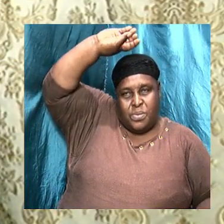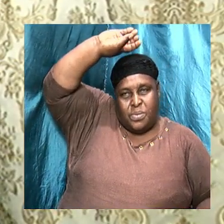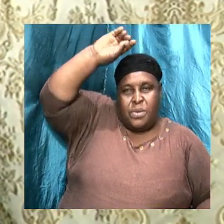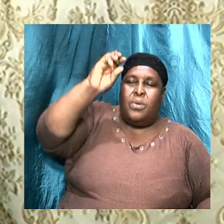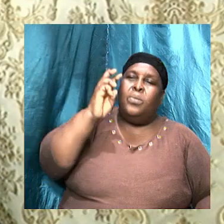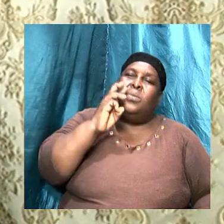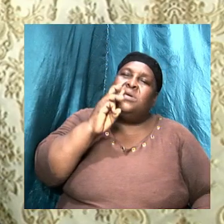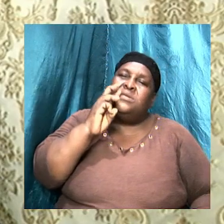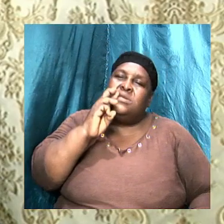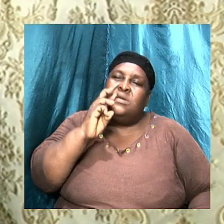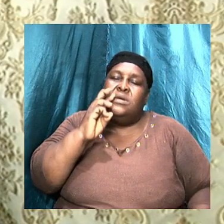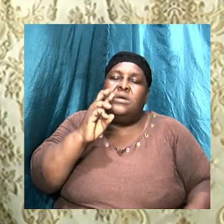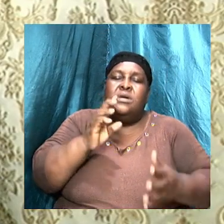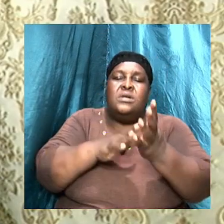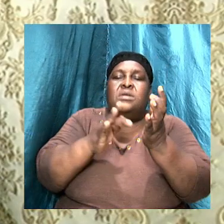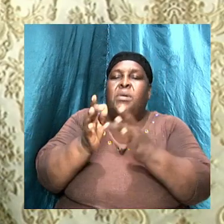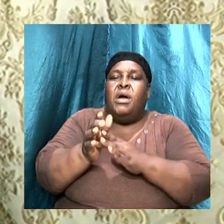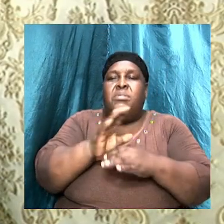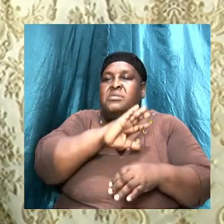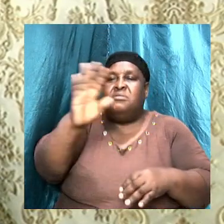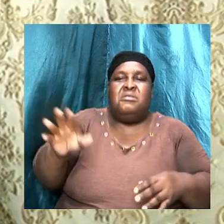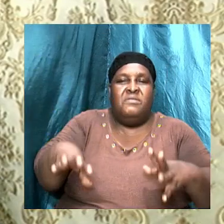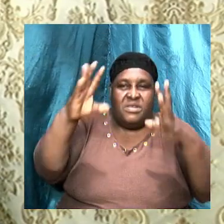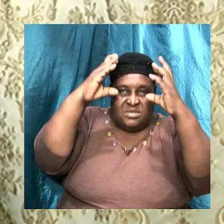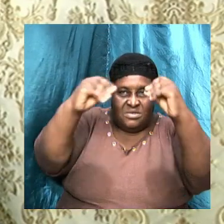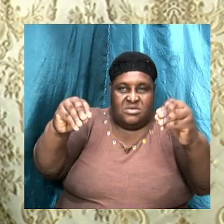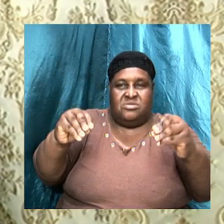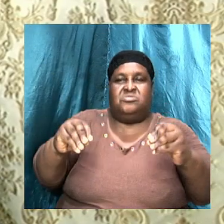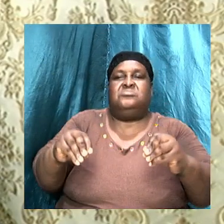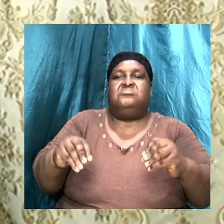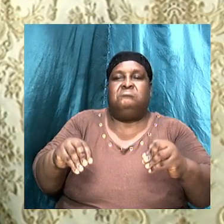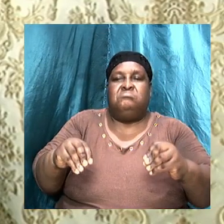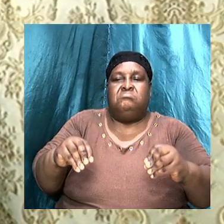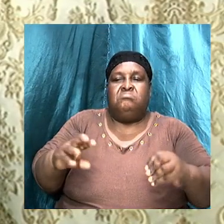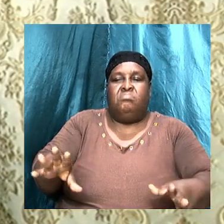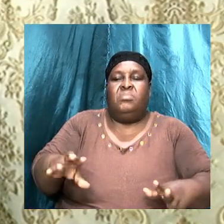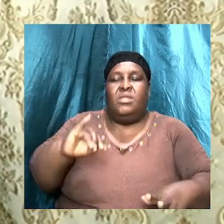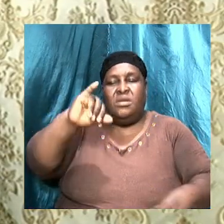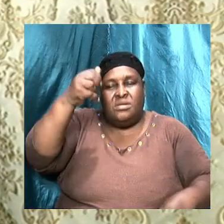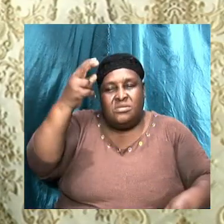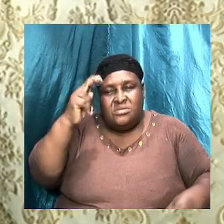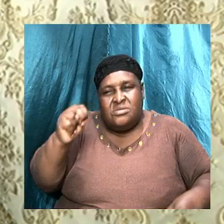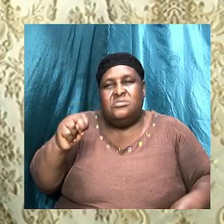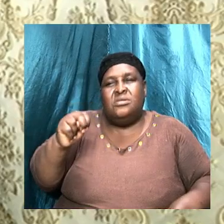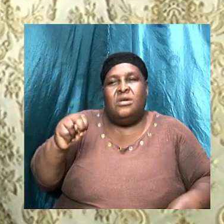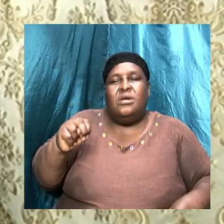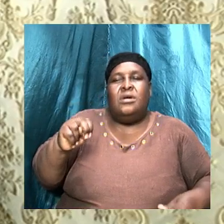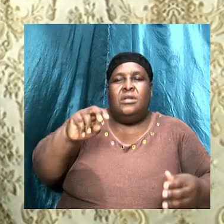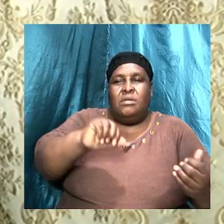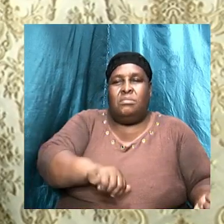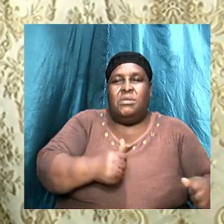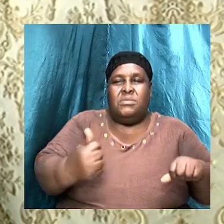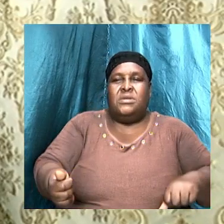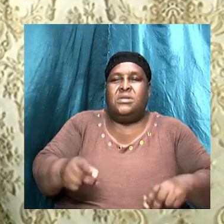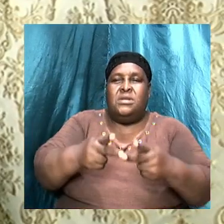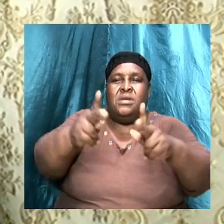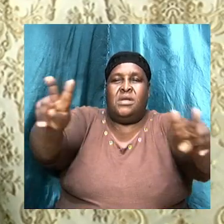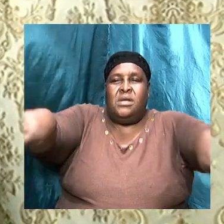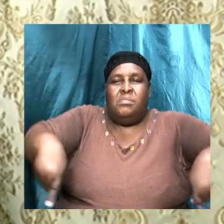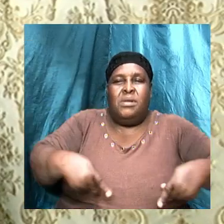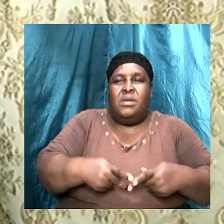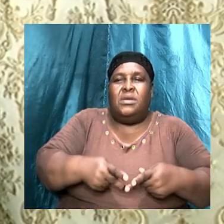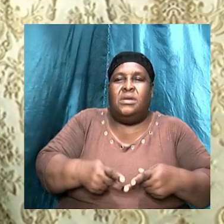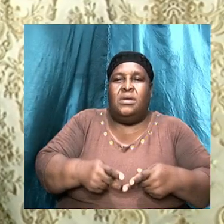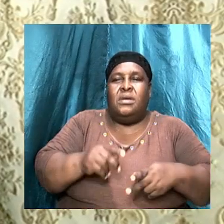teach that. We mentioned last week that John baptized at a place called Anon. Why? The